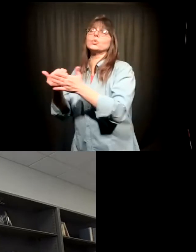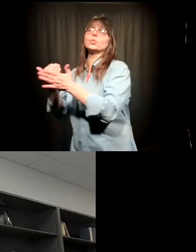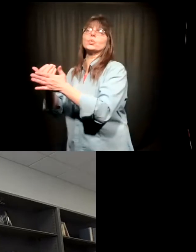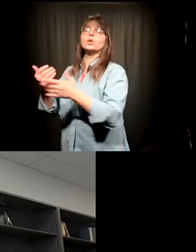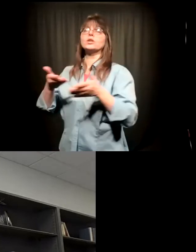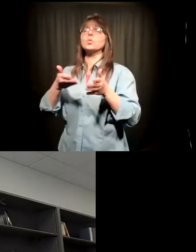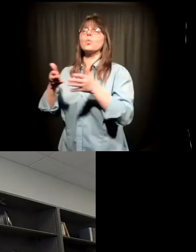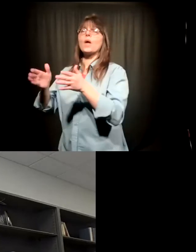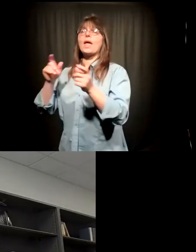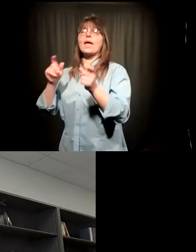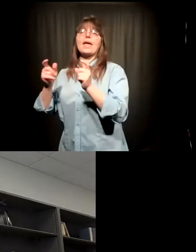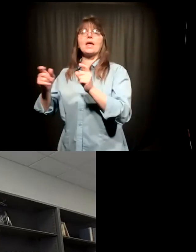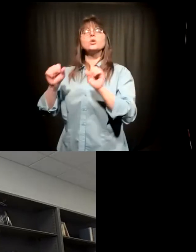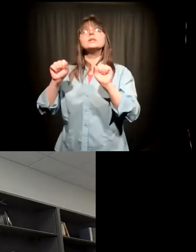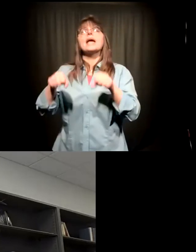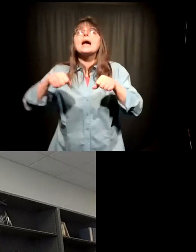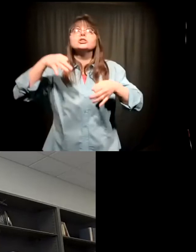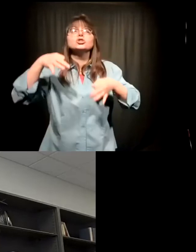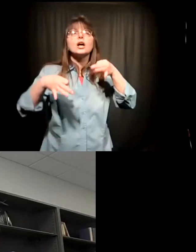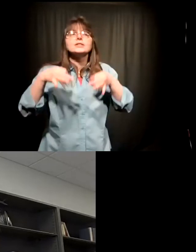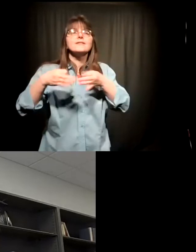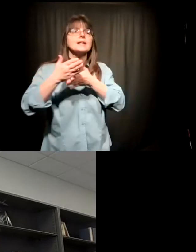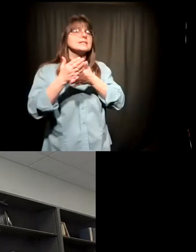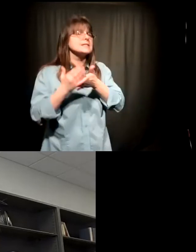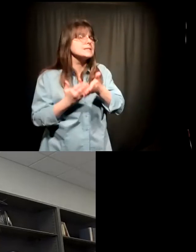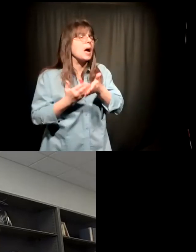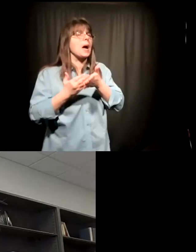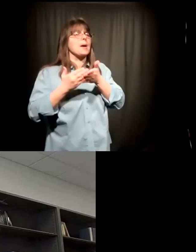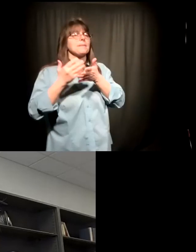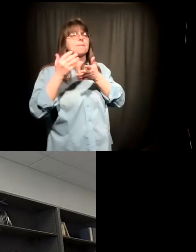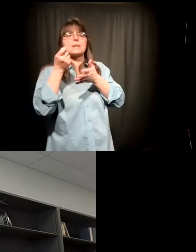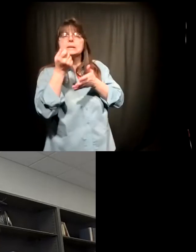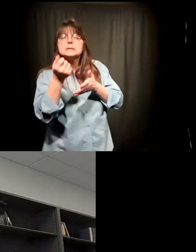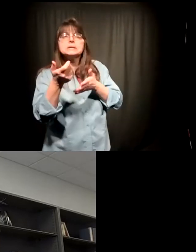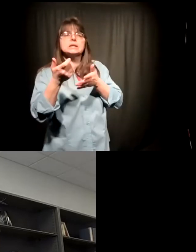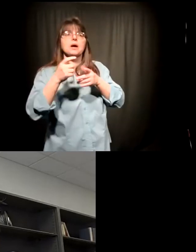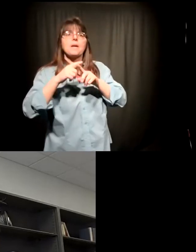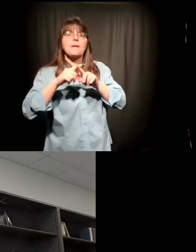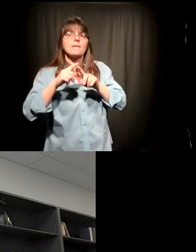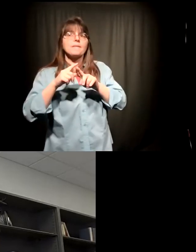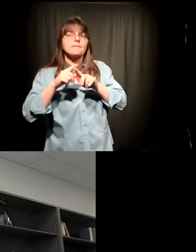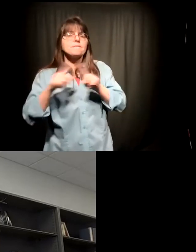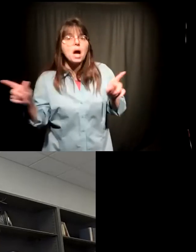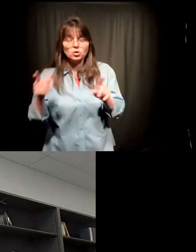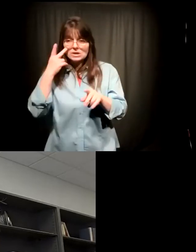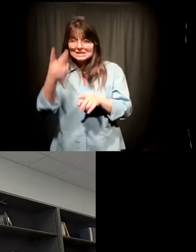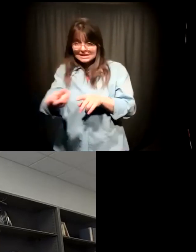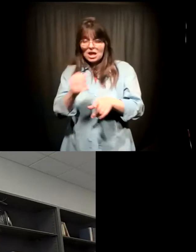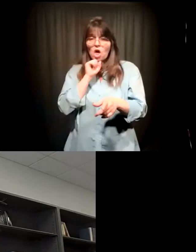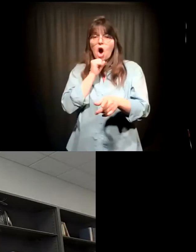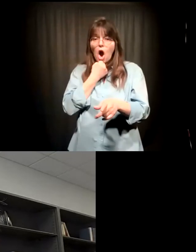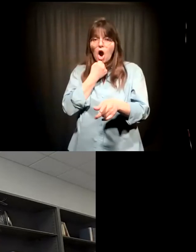you can sort of justify some amount of experimentation, but when you see the harm it's doing